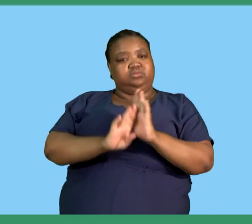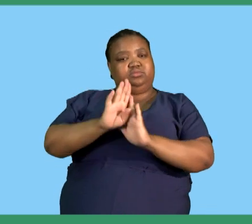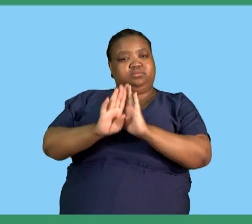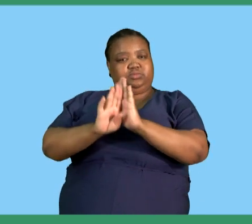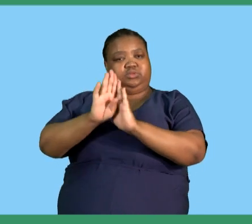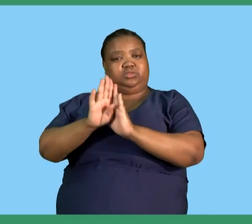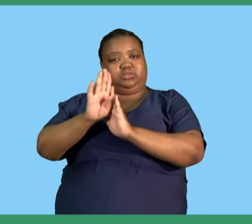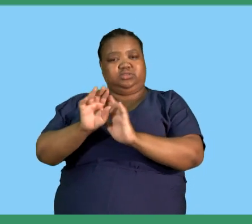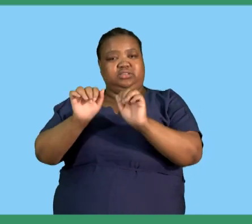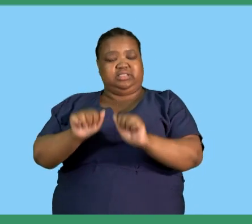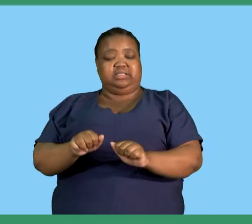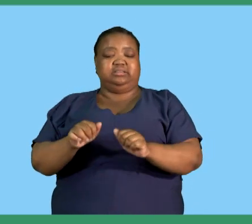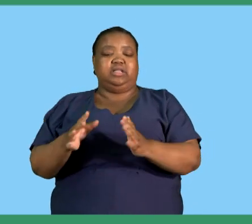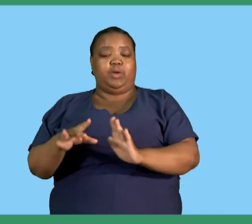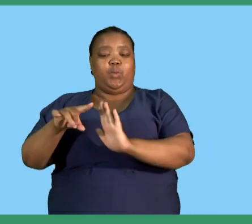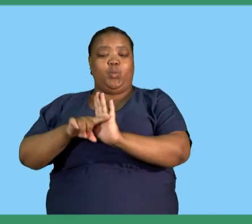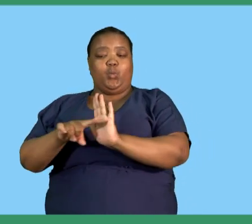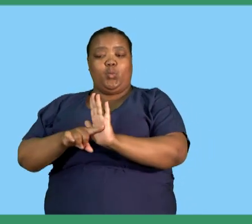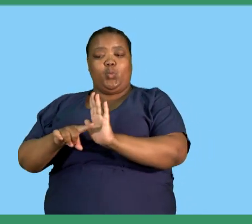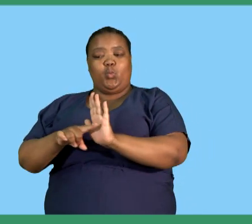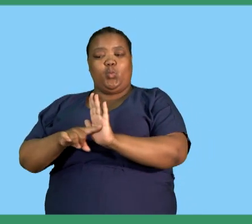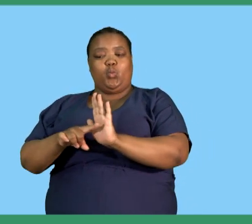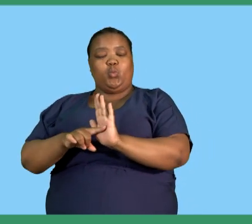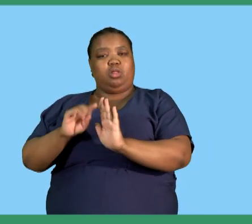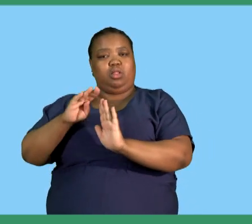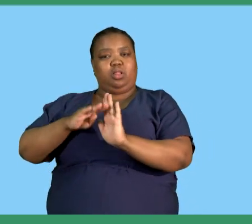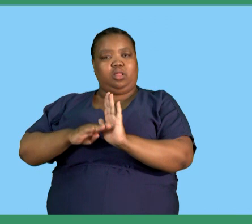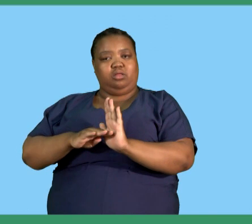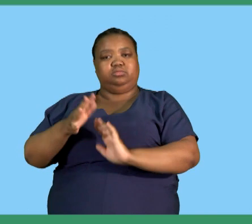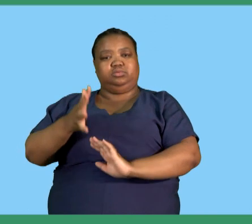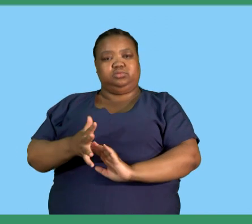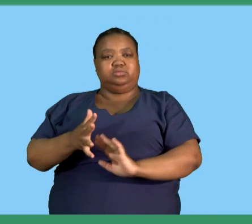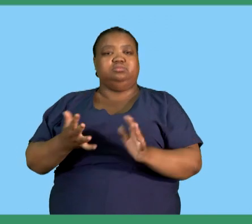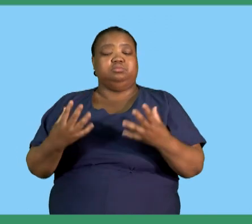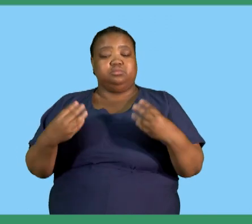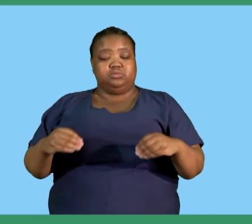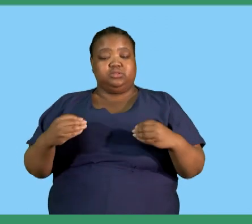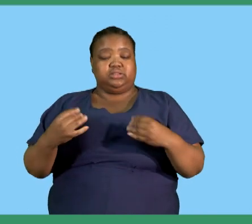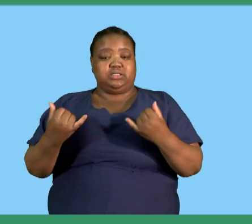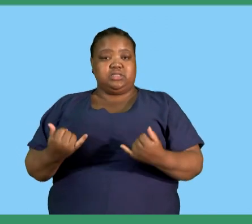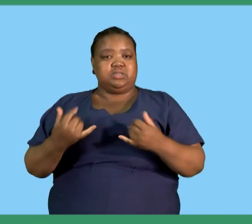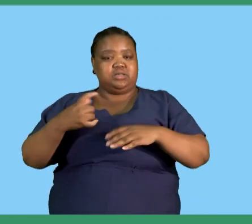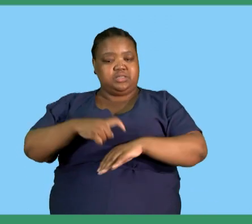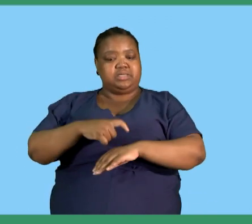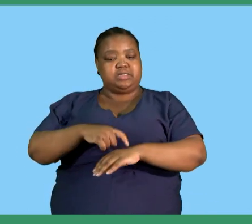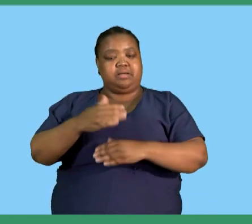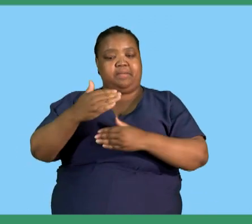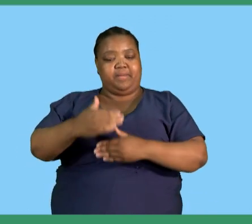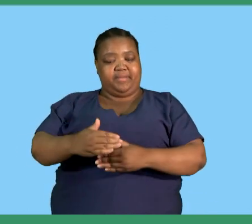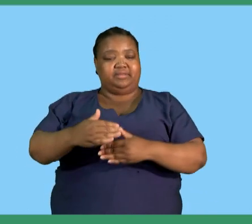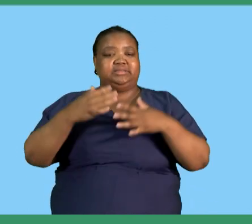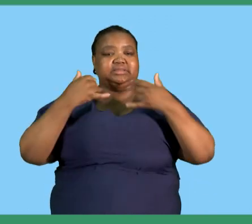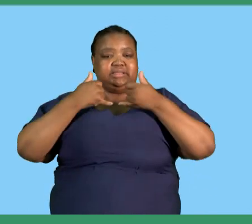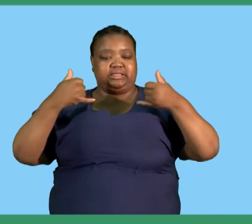forces, and weaken the restraining forces. Businesses are able to have an idea of the timeline required and